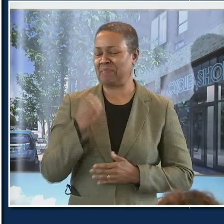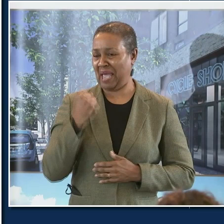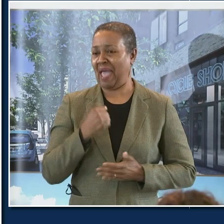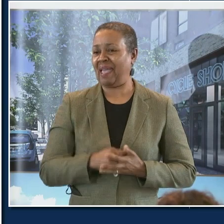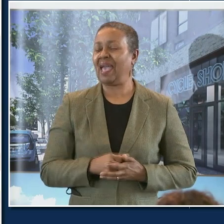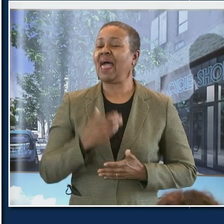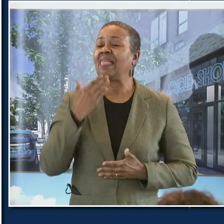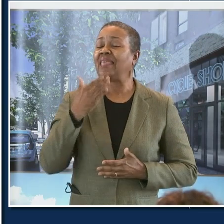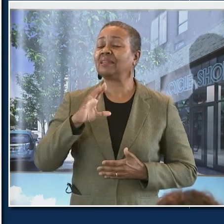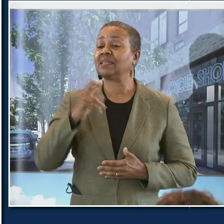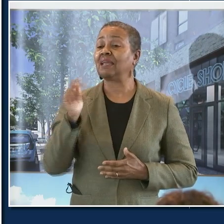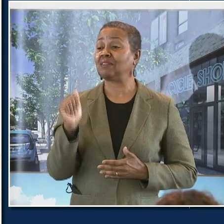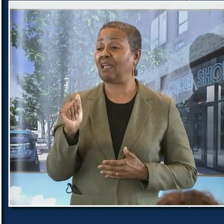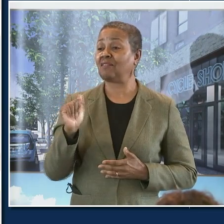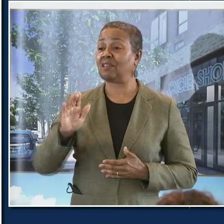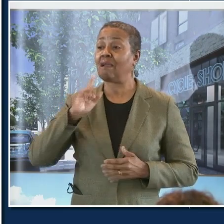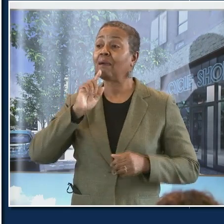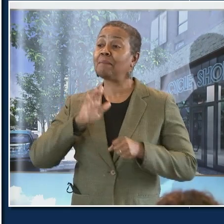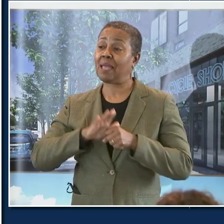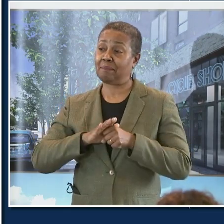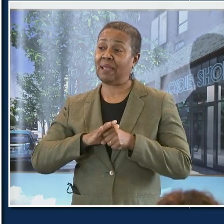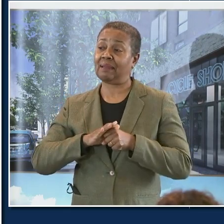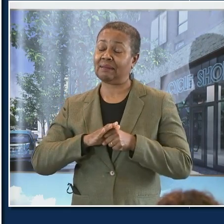We want to thank the CHA for their commitment.